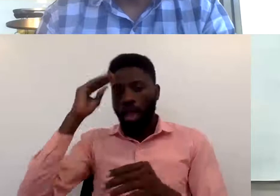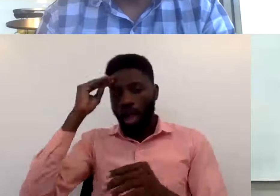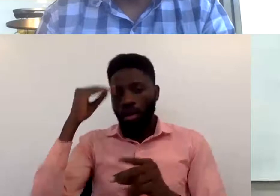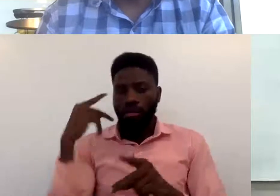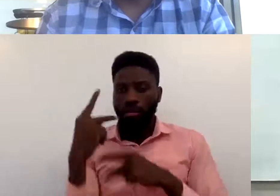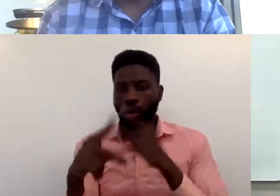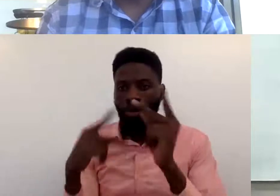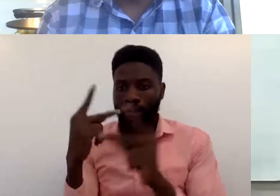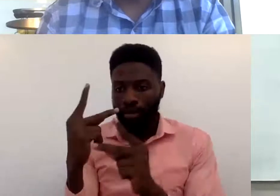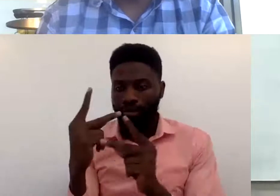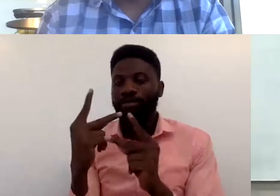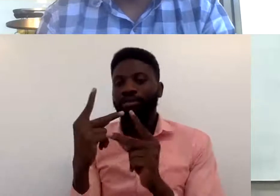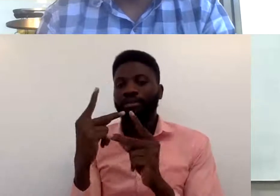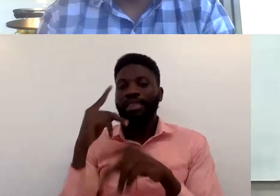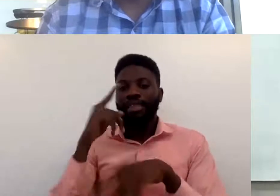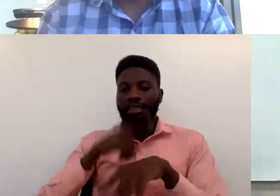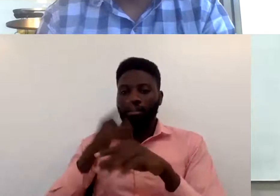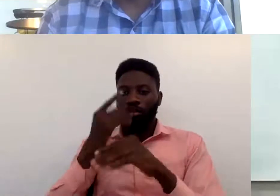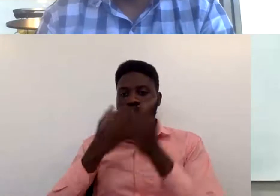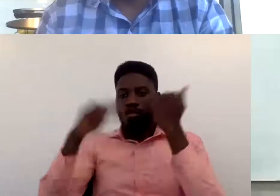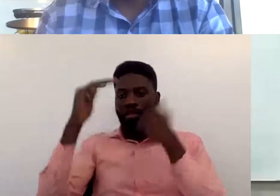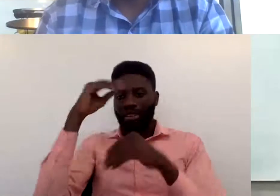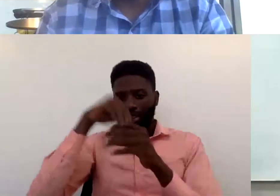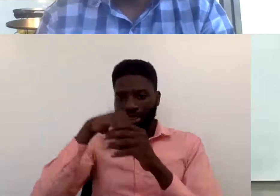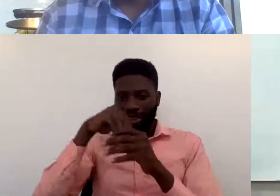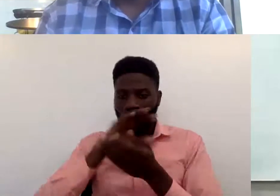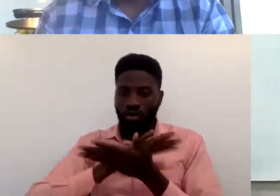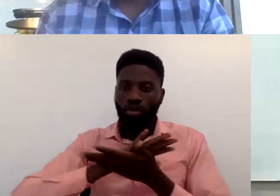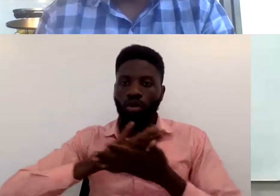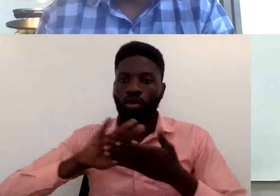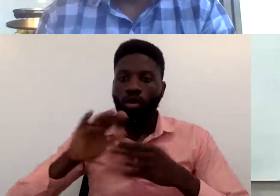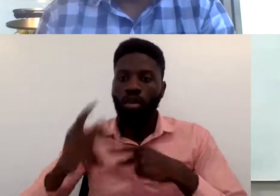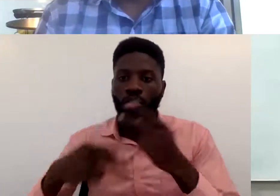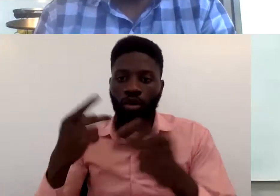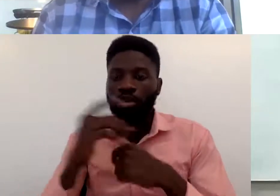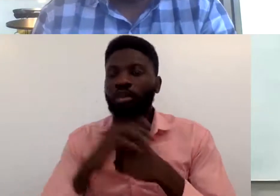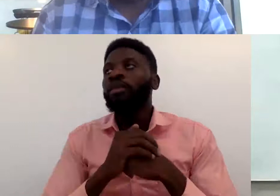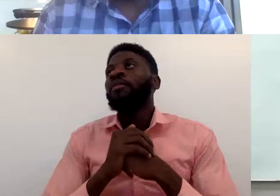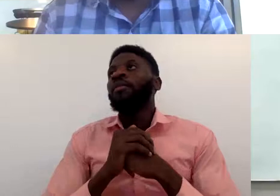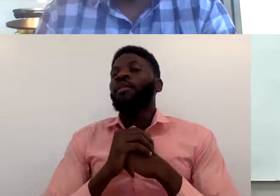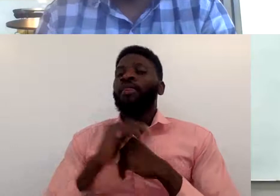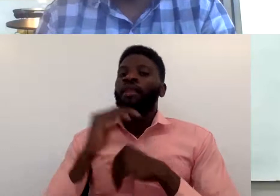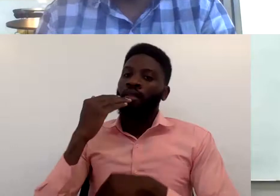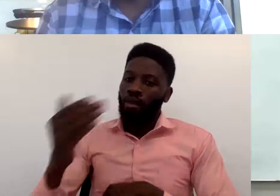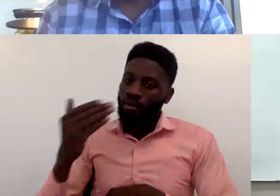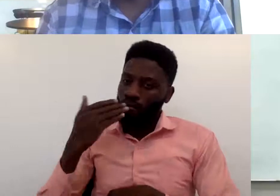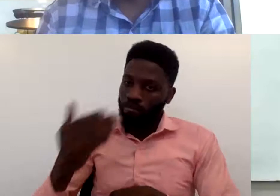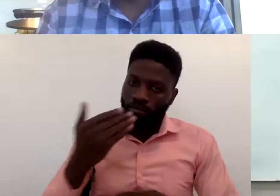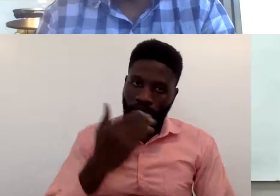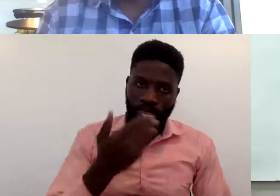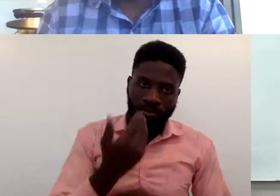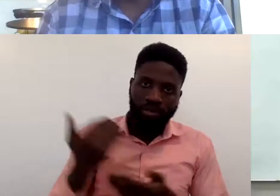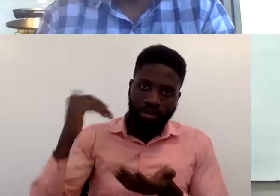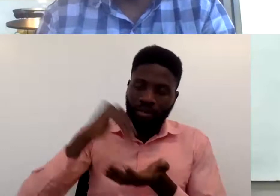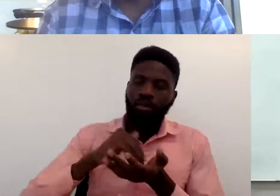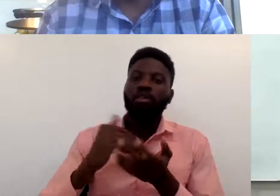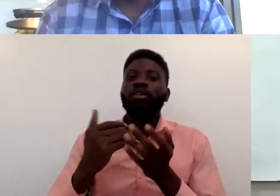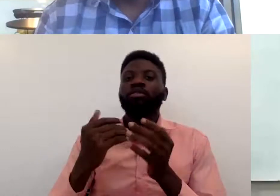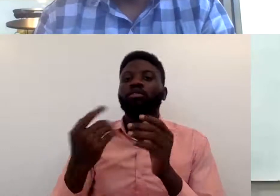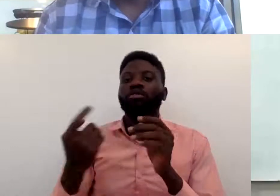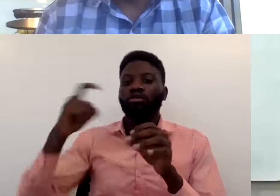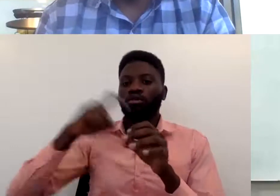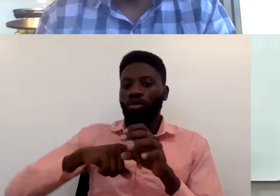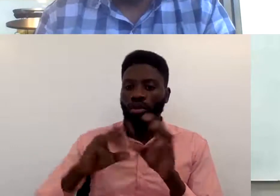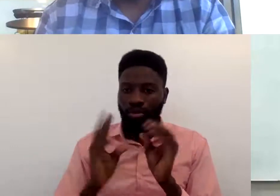students in these universities a smooth process. So thank you so much again for joining this